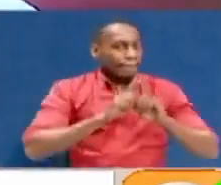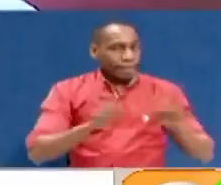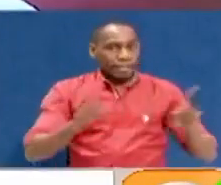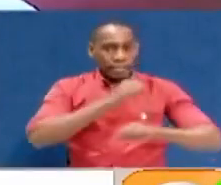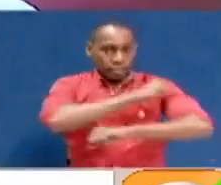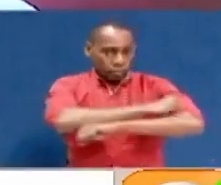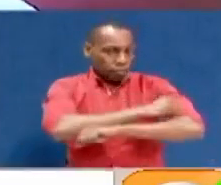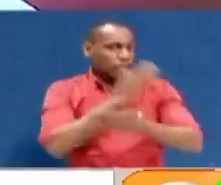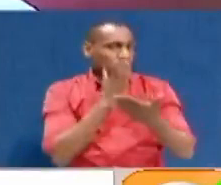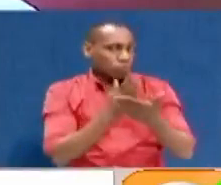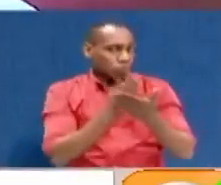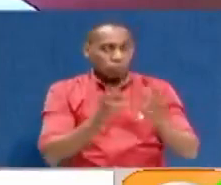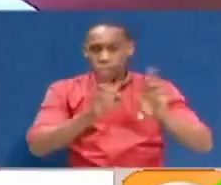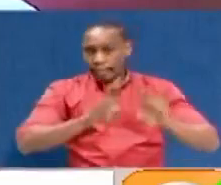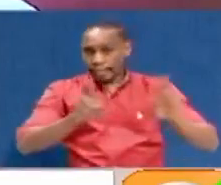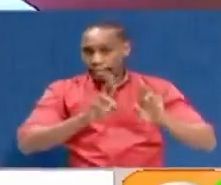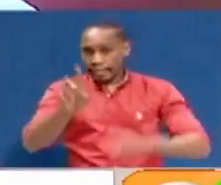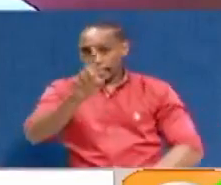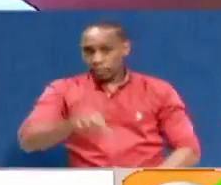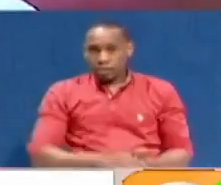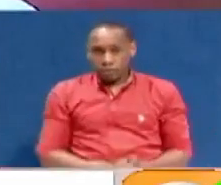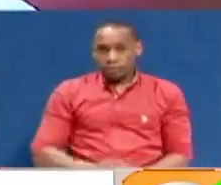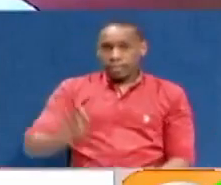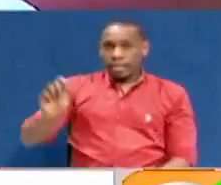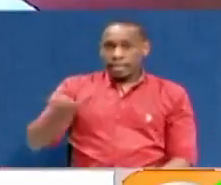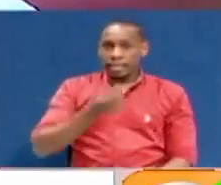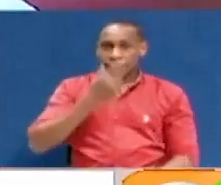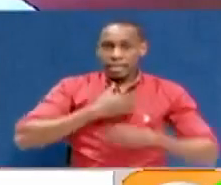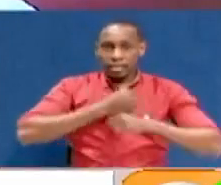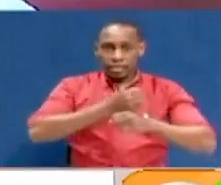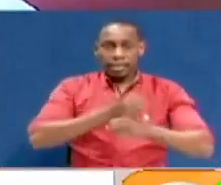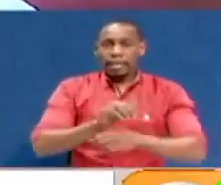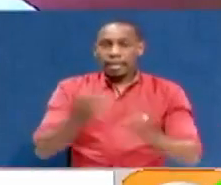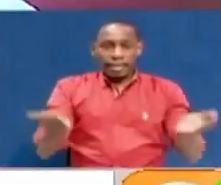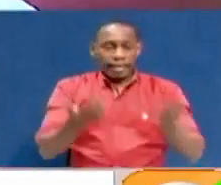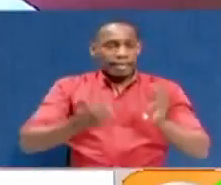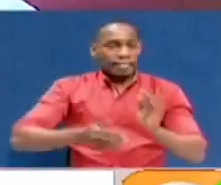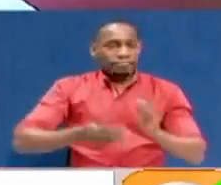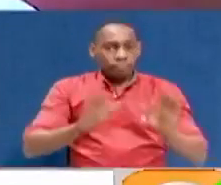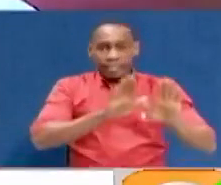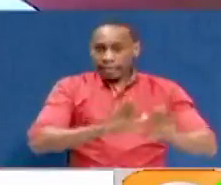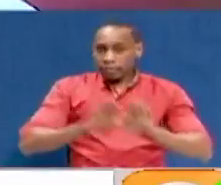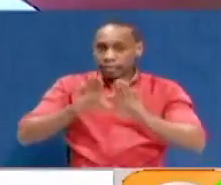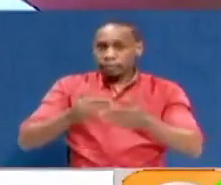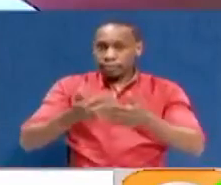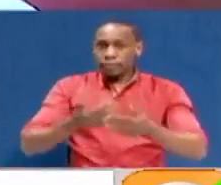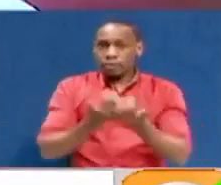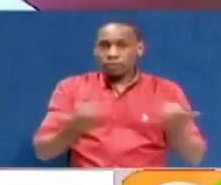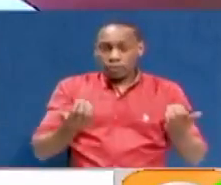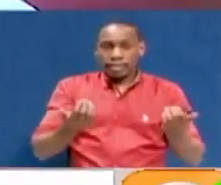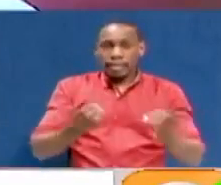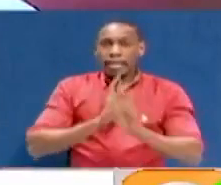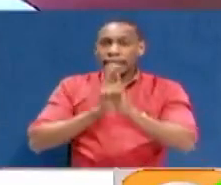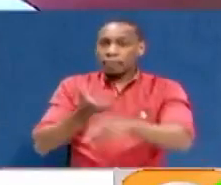But are schools really well prepared? Well, the Kenya Medical Association is urging extreme caution before children